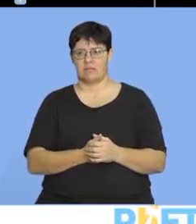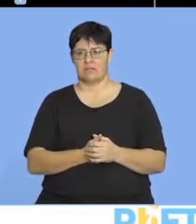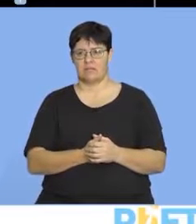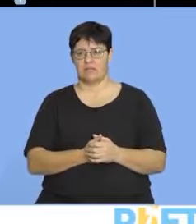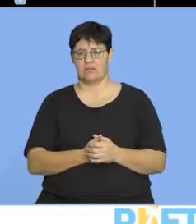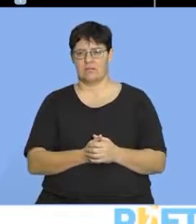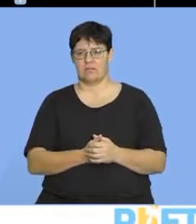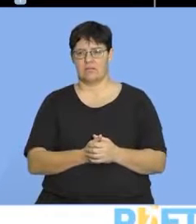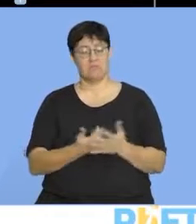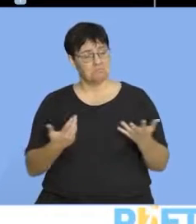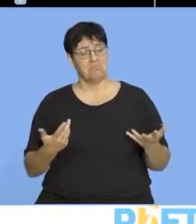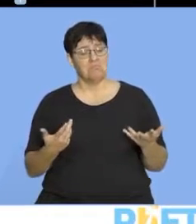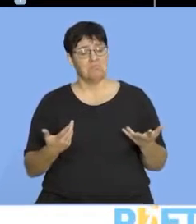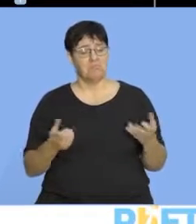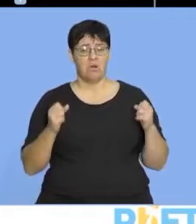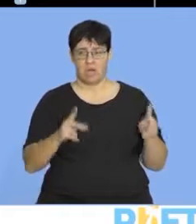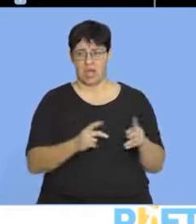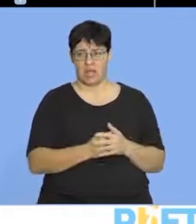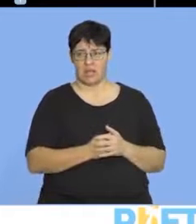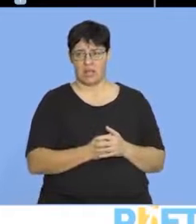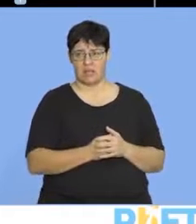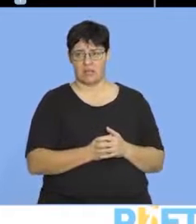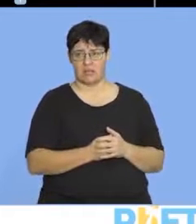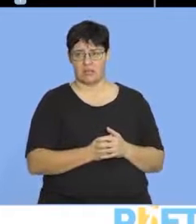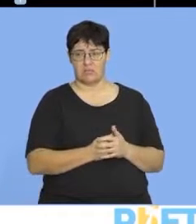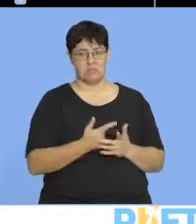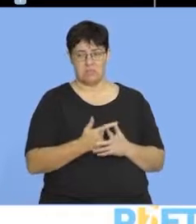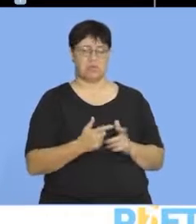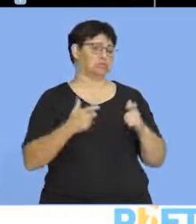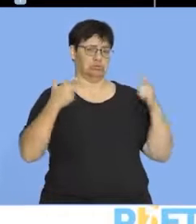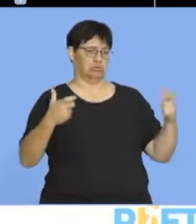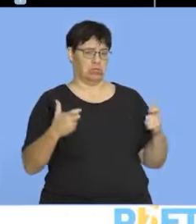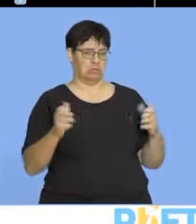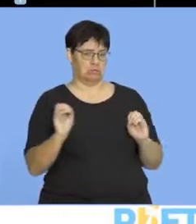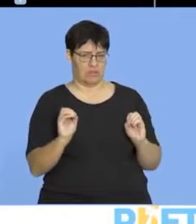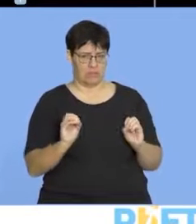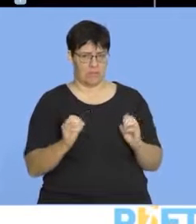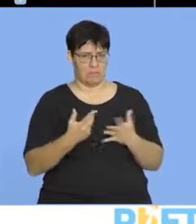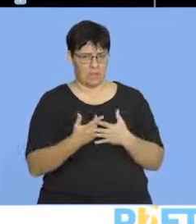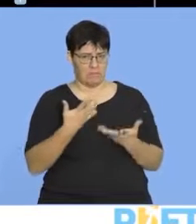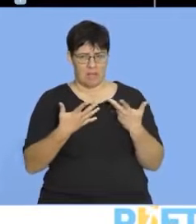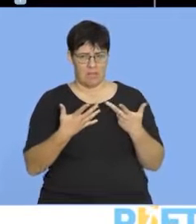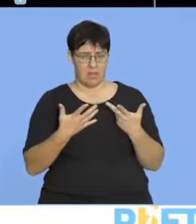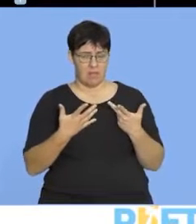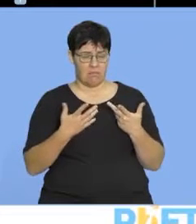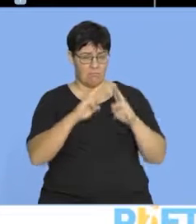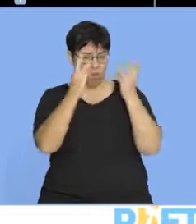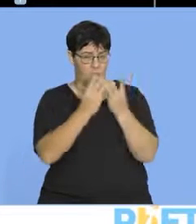Ooh, we're good. Okay, so we haven't got a satellite that's too big. But what if the Earth was